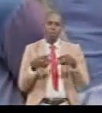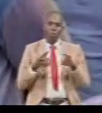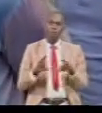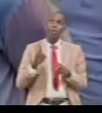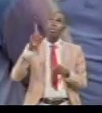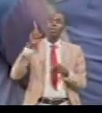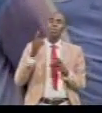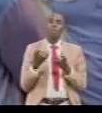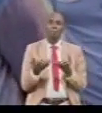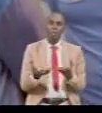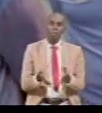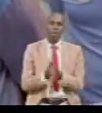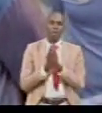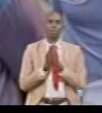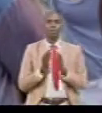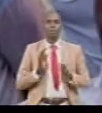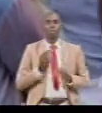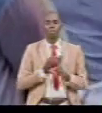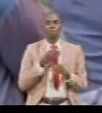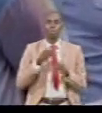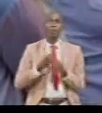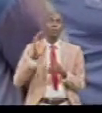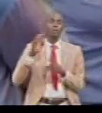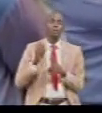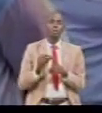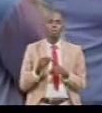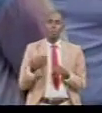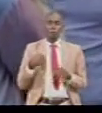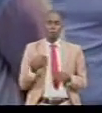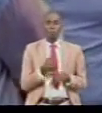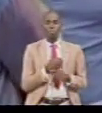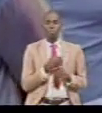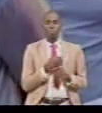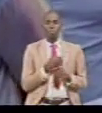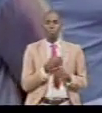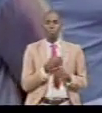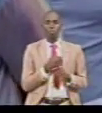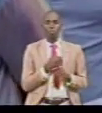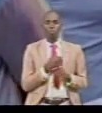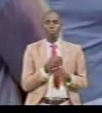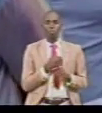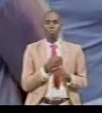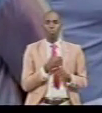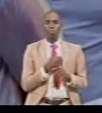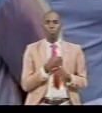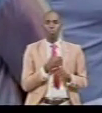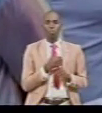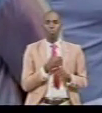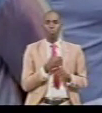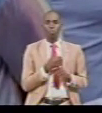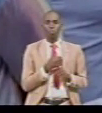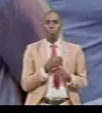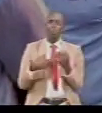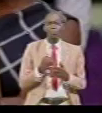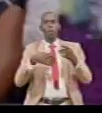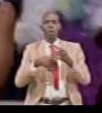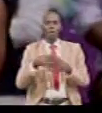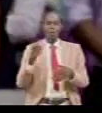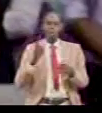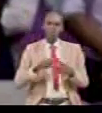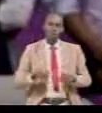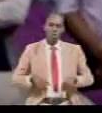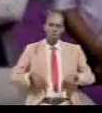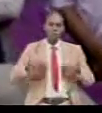in his word. And with all sincerity, honesty, we go out to live for